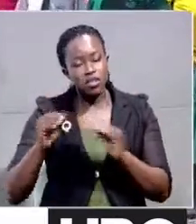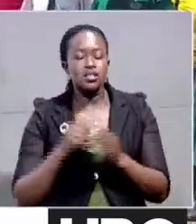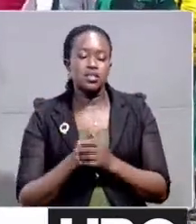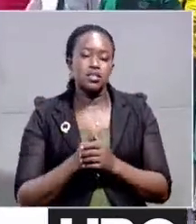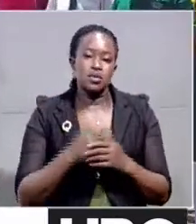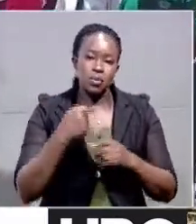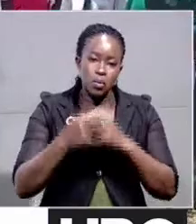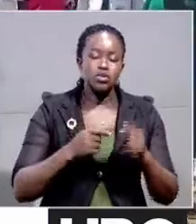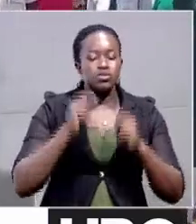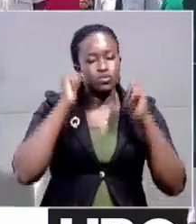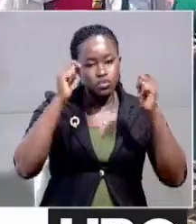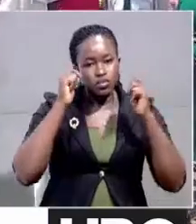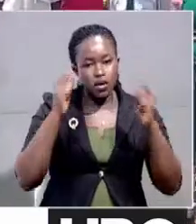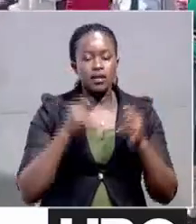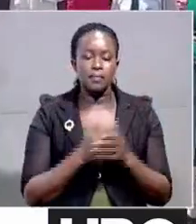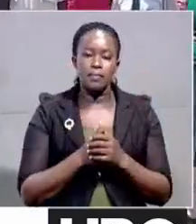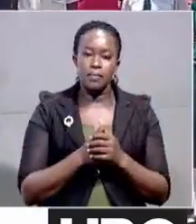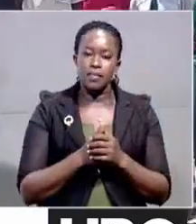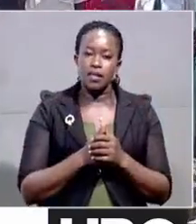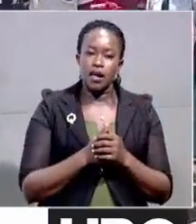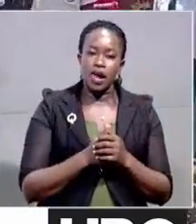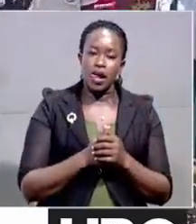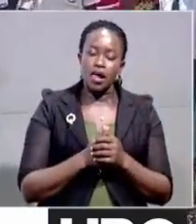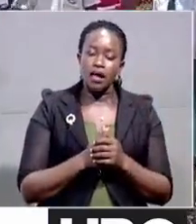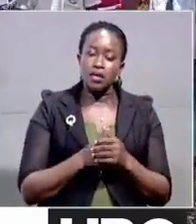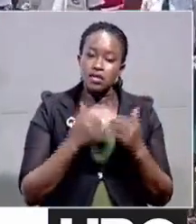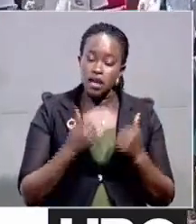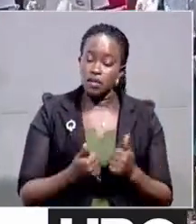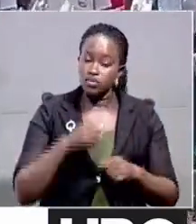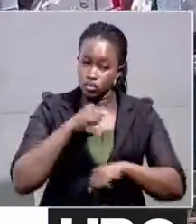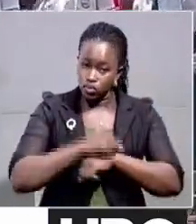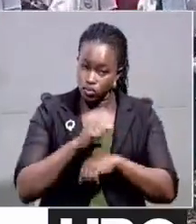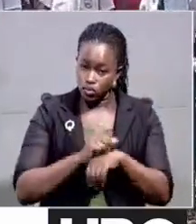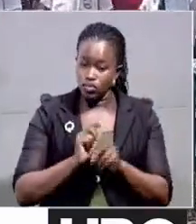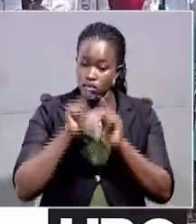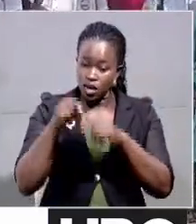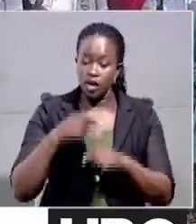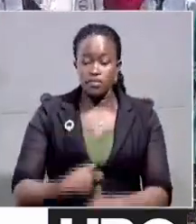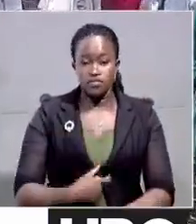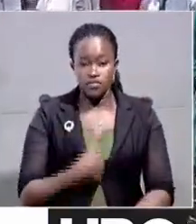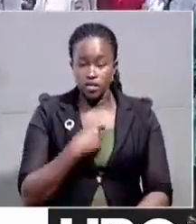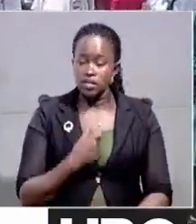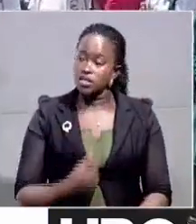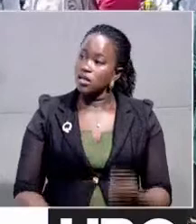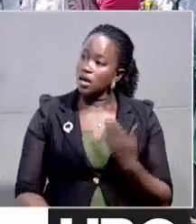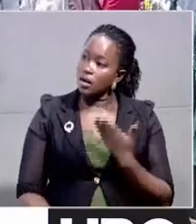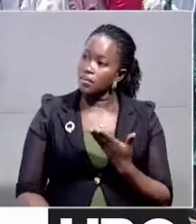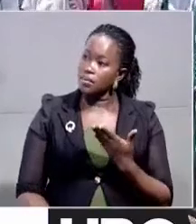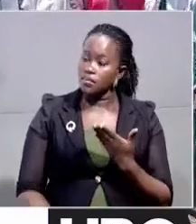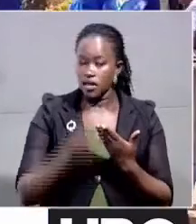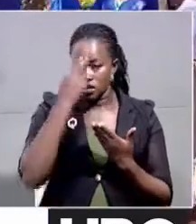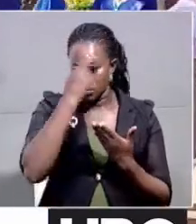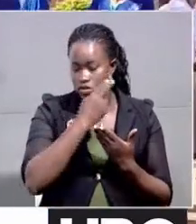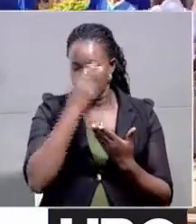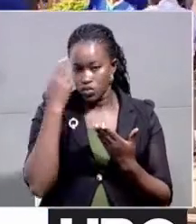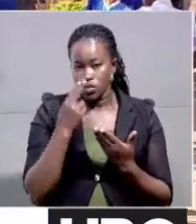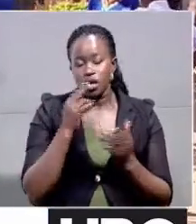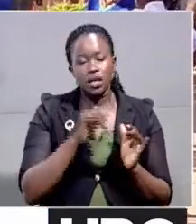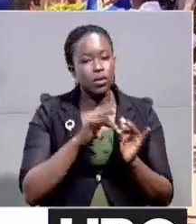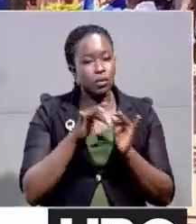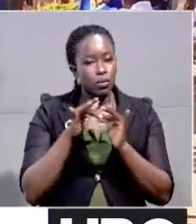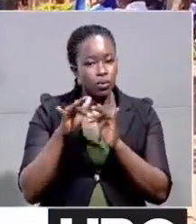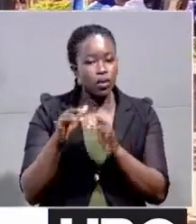unless otherwise in Bukoma CMB. In the schools we visited in Bukoma CMB, students turned in big